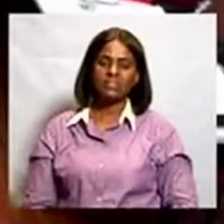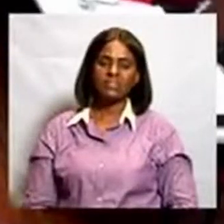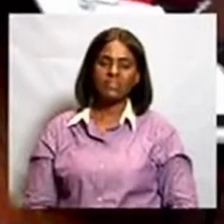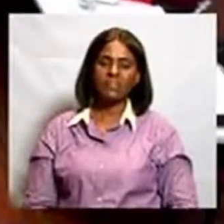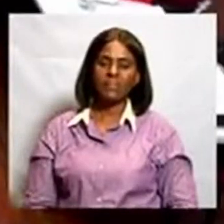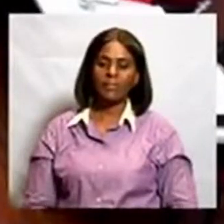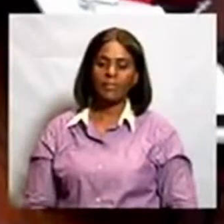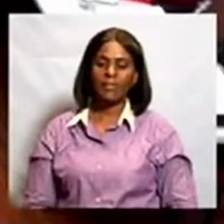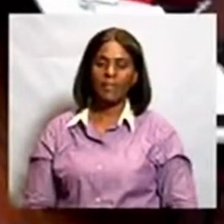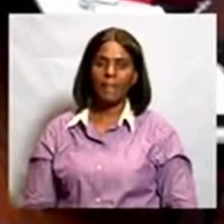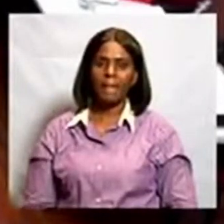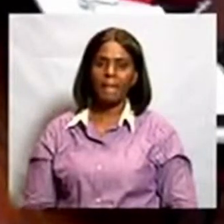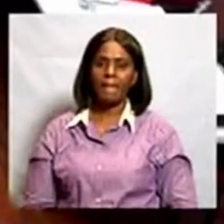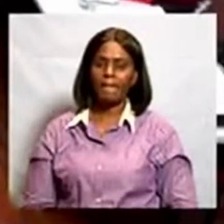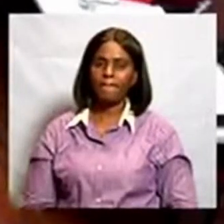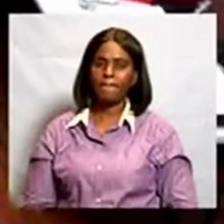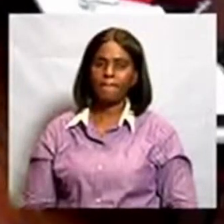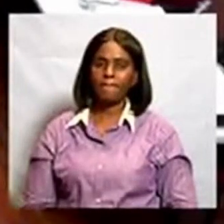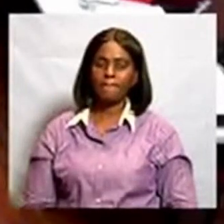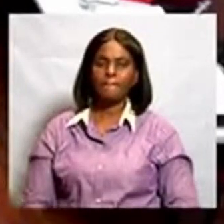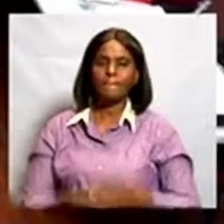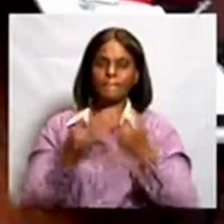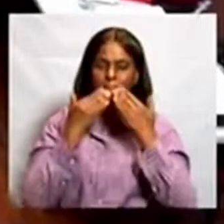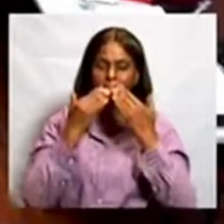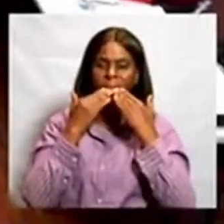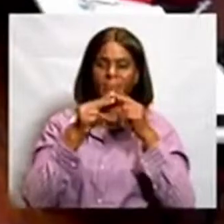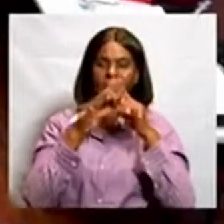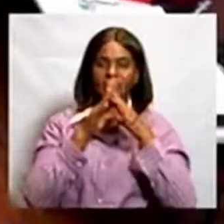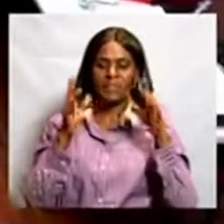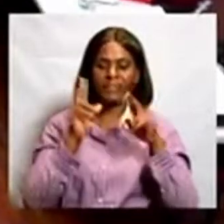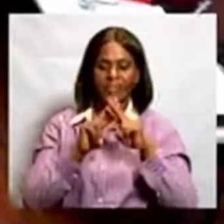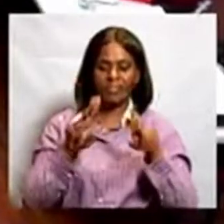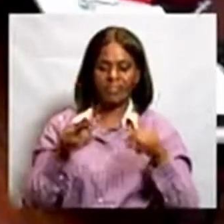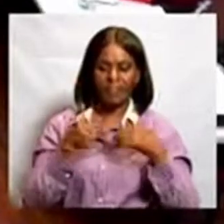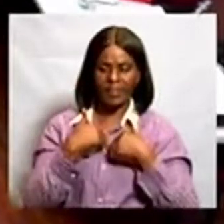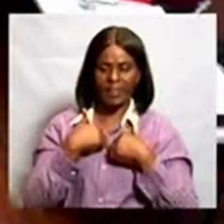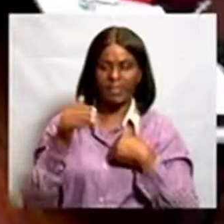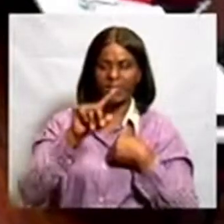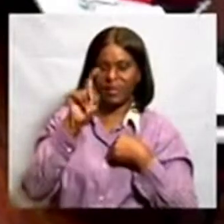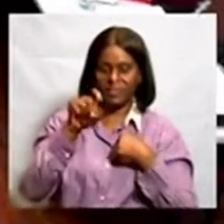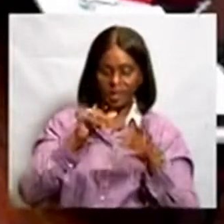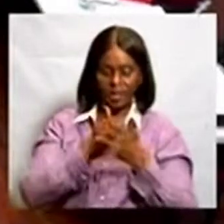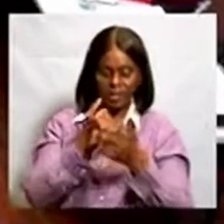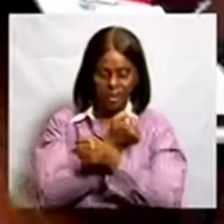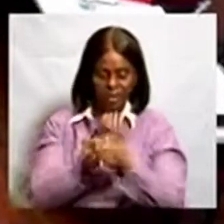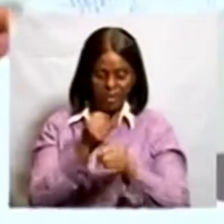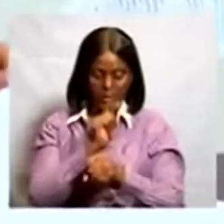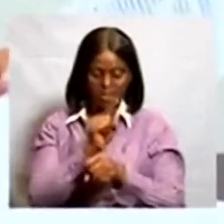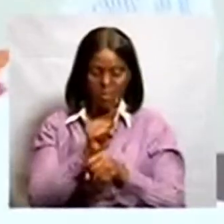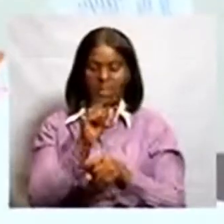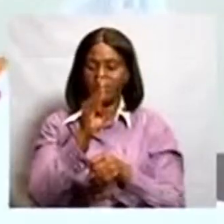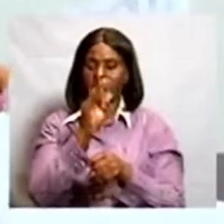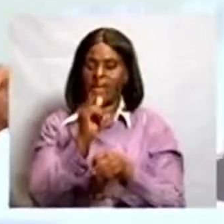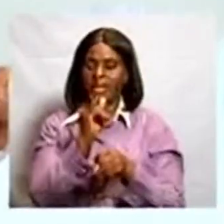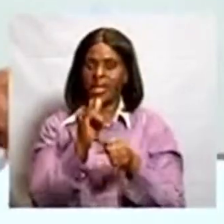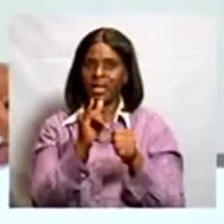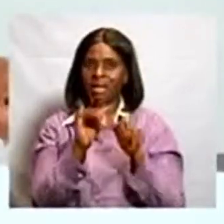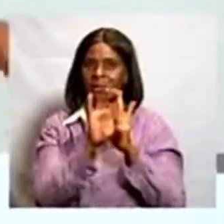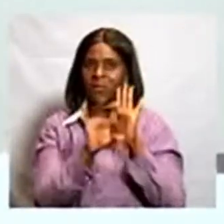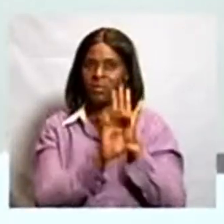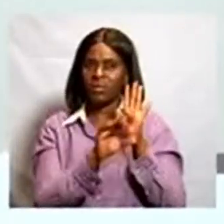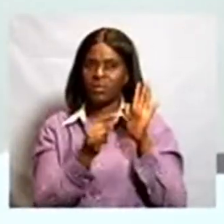answer the questions? Thank you very much, Chair. There was a question on how secure our barcode is, this